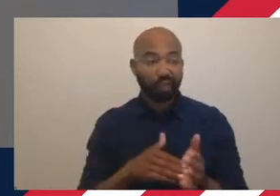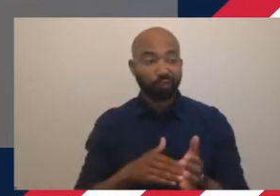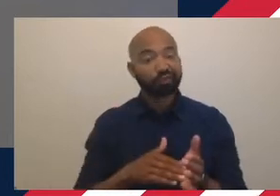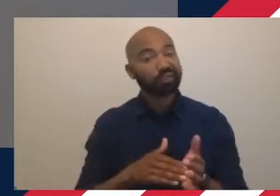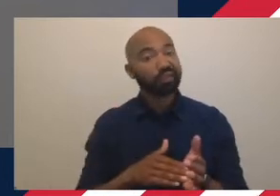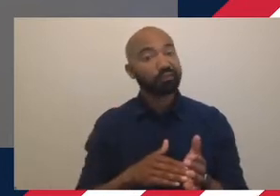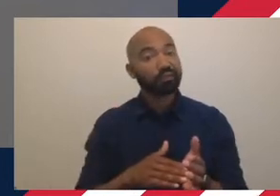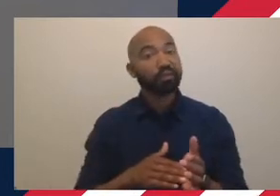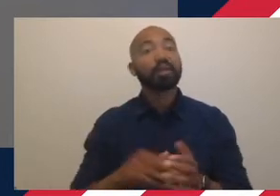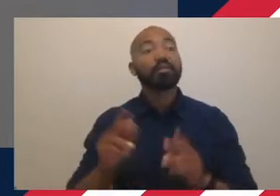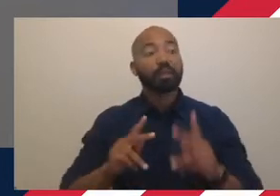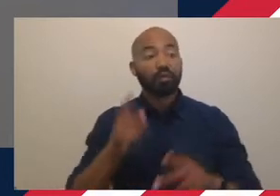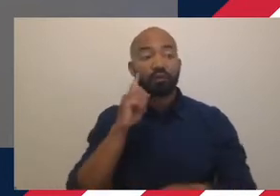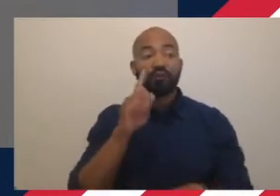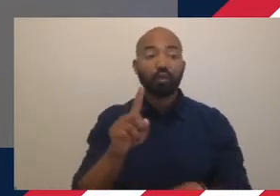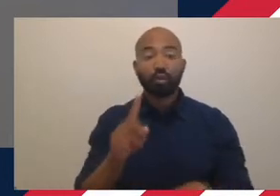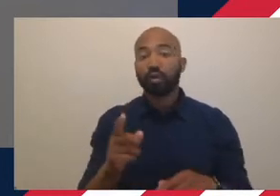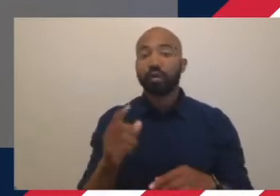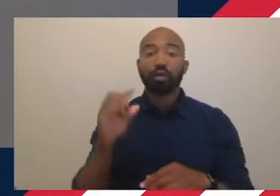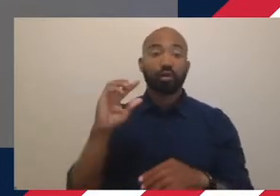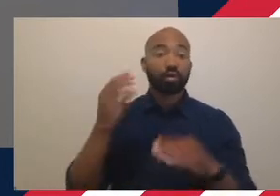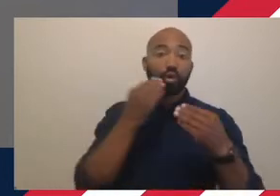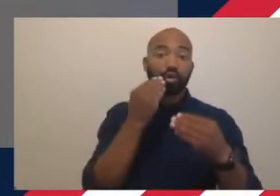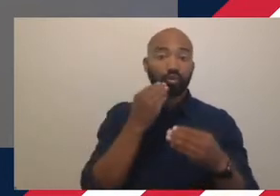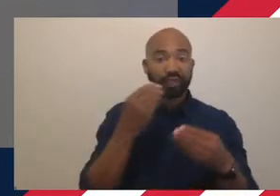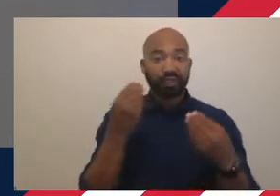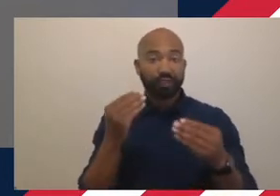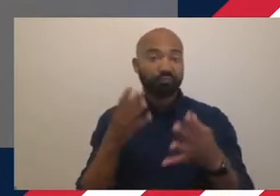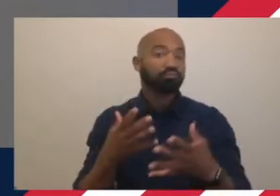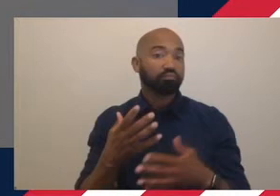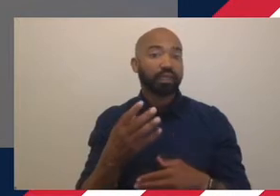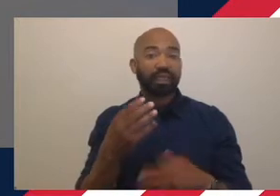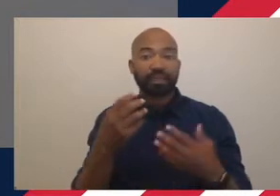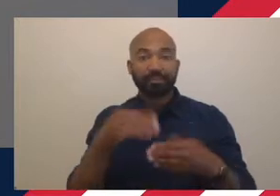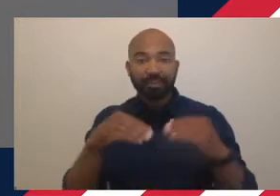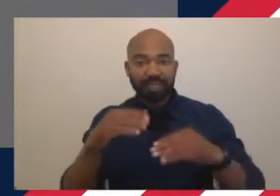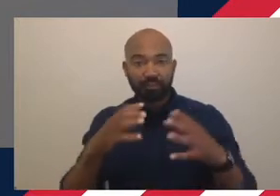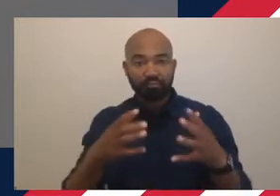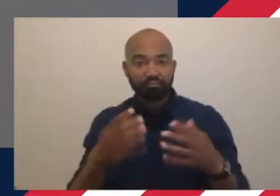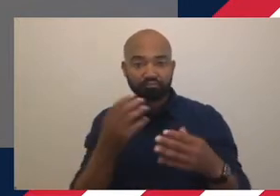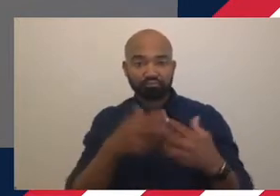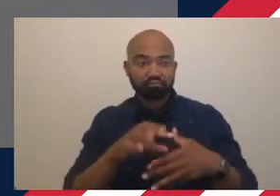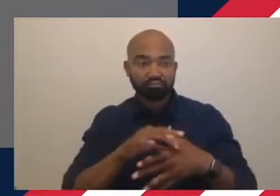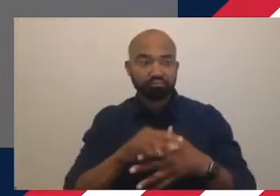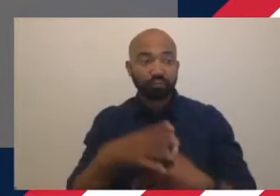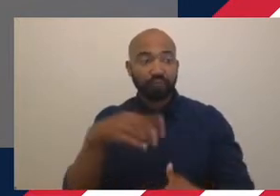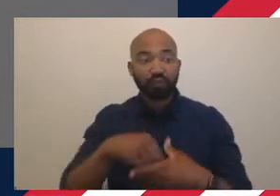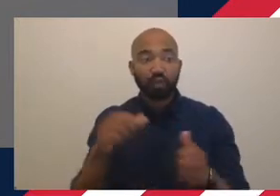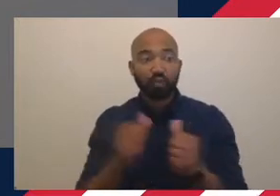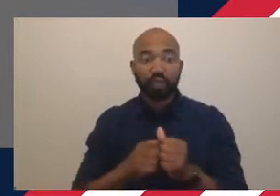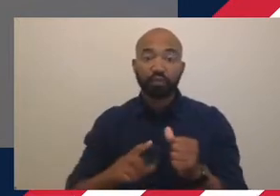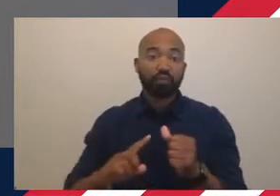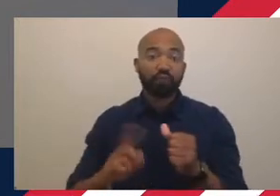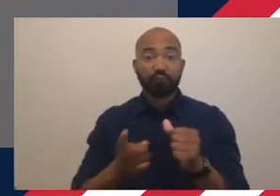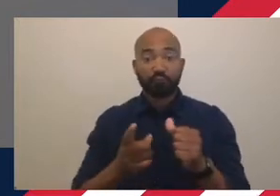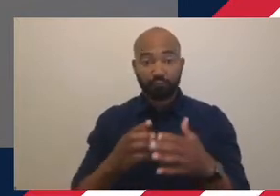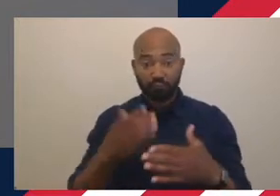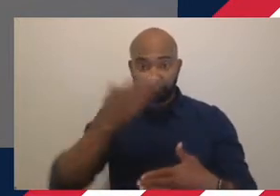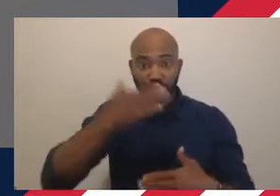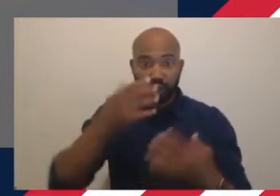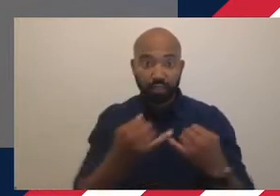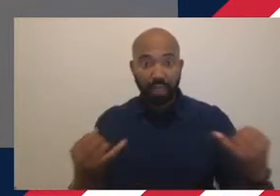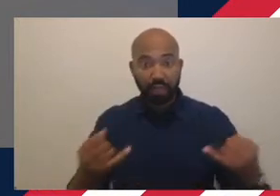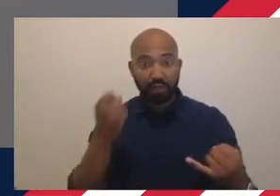retail, and meatpacking. UFCW workers have been on the front lines of the COVID-19 pandemic since day